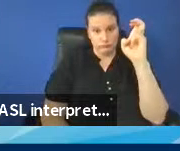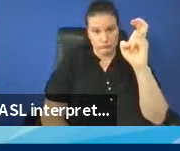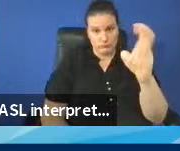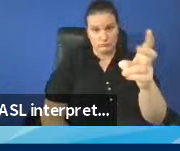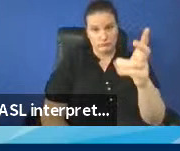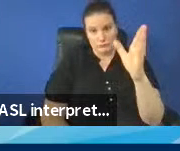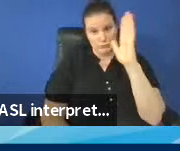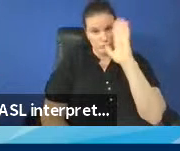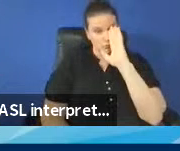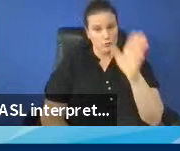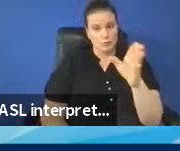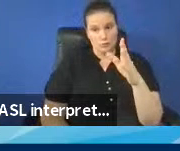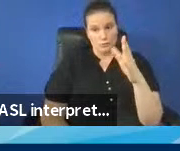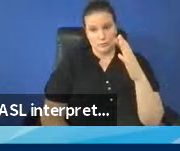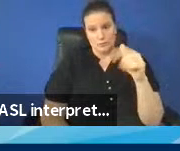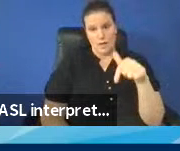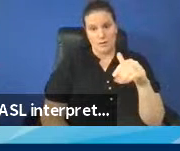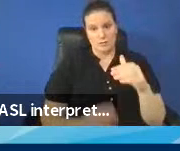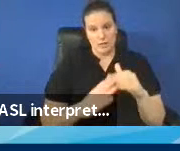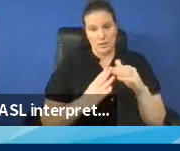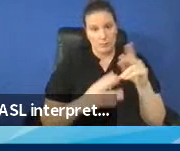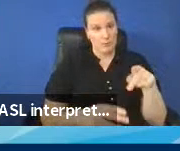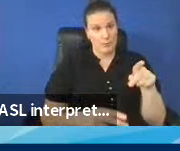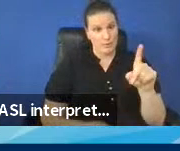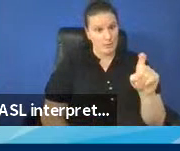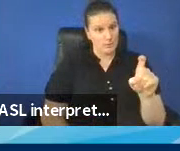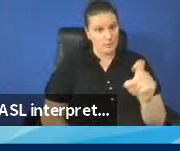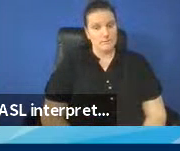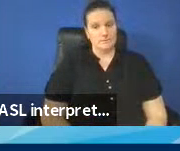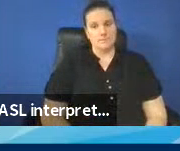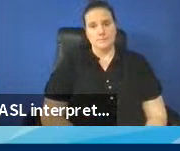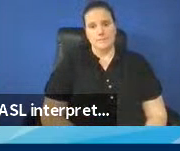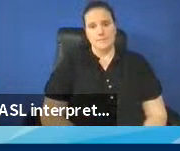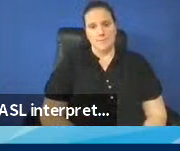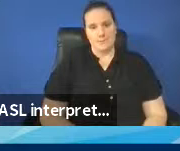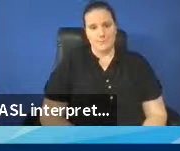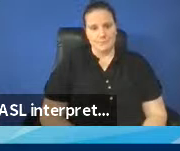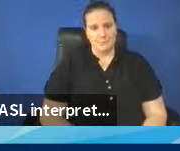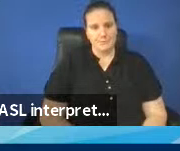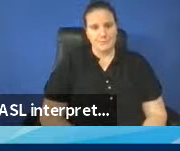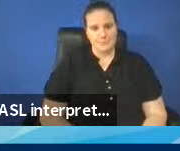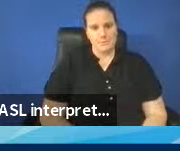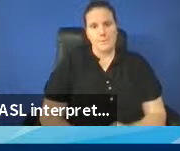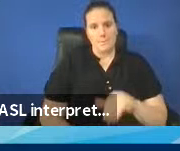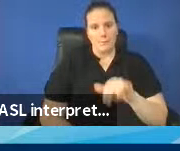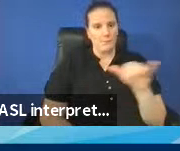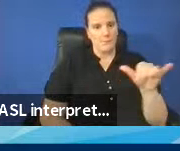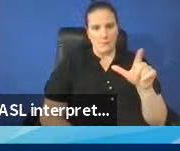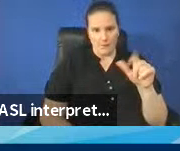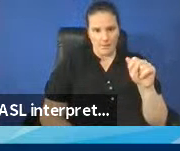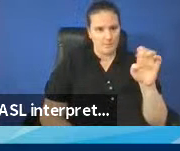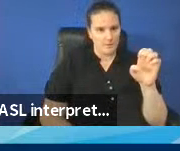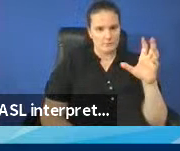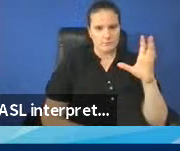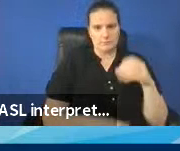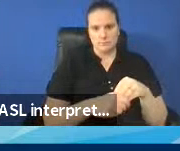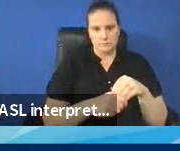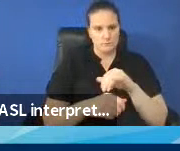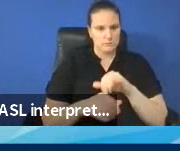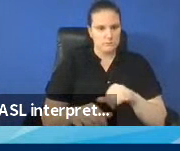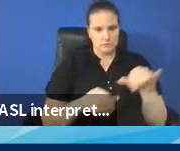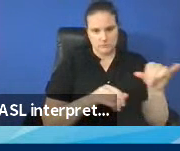to my destination in downtown Portland. Right. I mean, if it was on the same line, then yes, it would all be part of the same